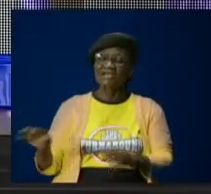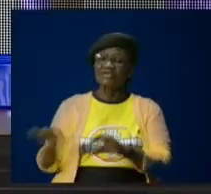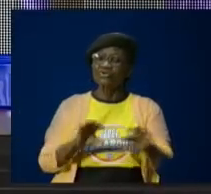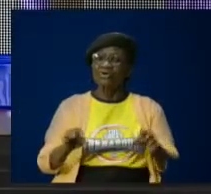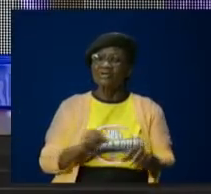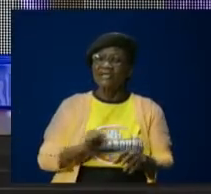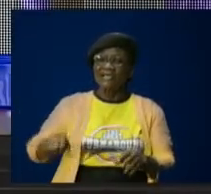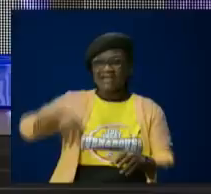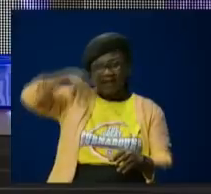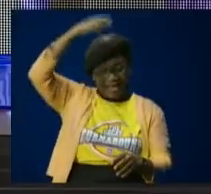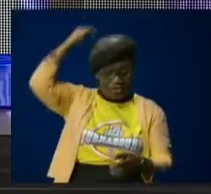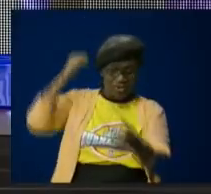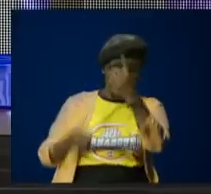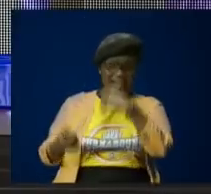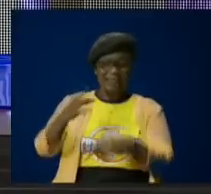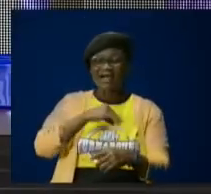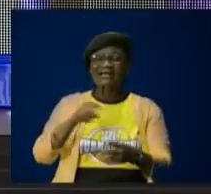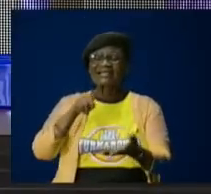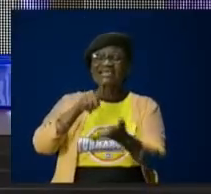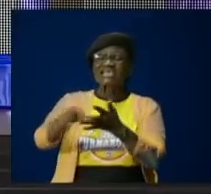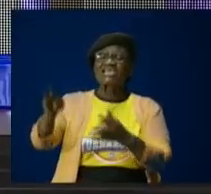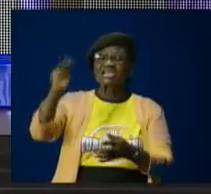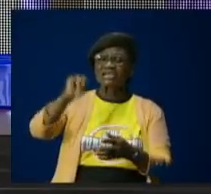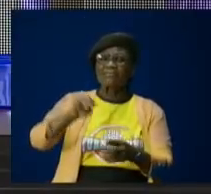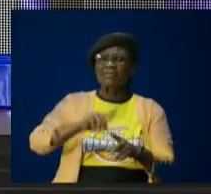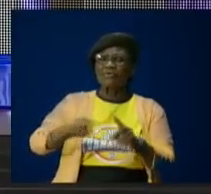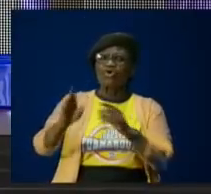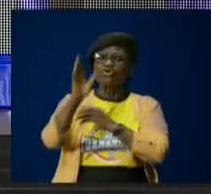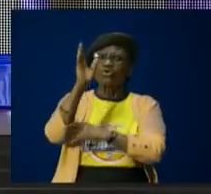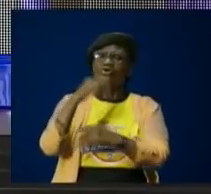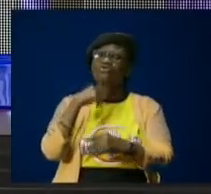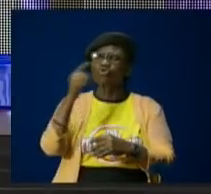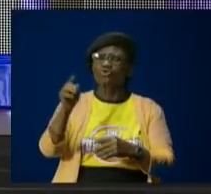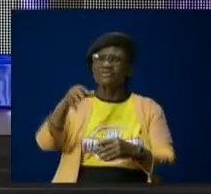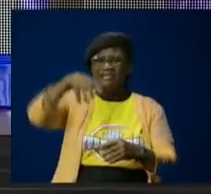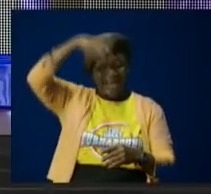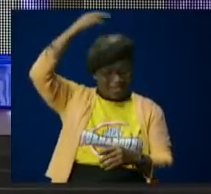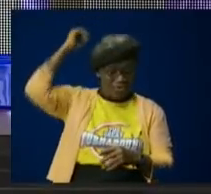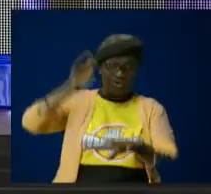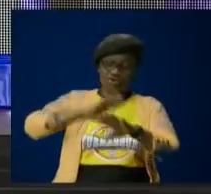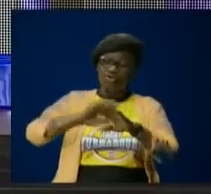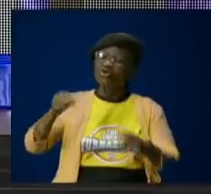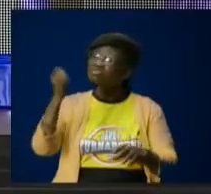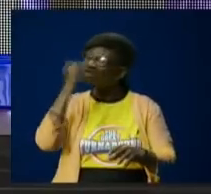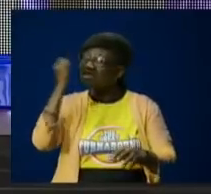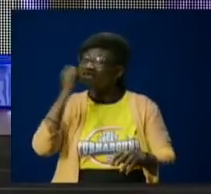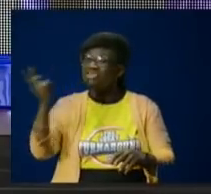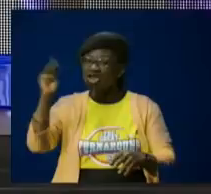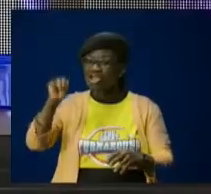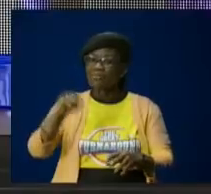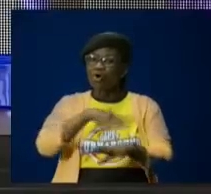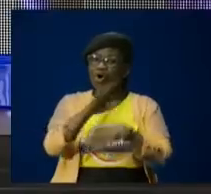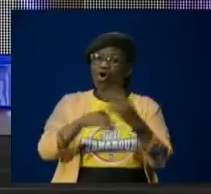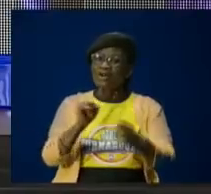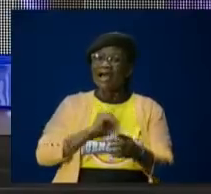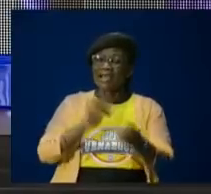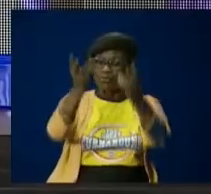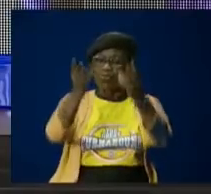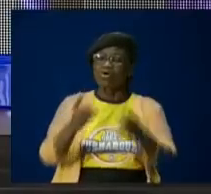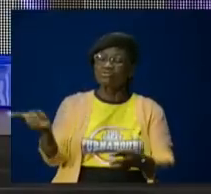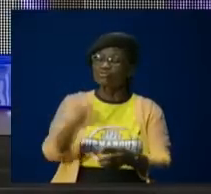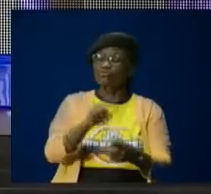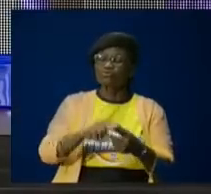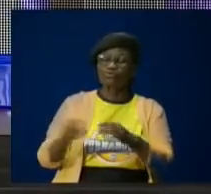him. But God told the lion, don't eat him. All I want you to do is